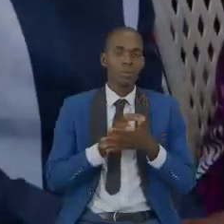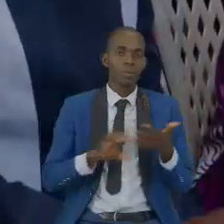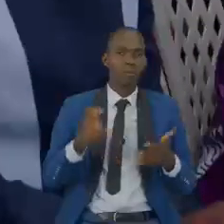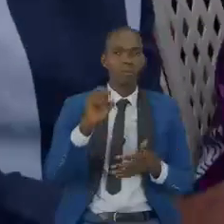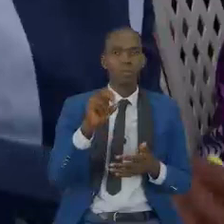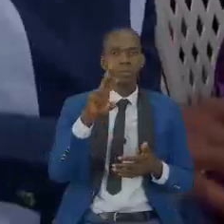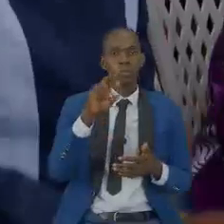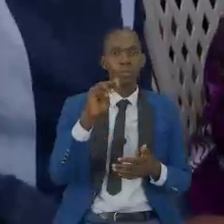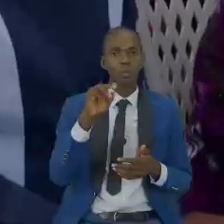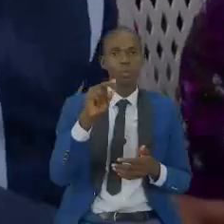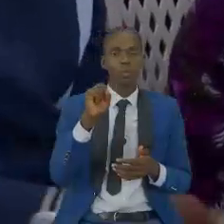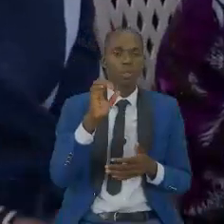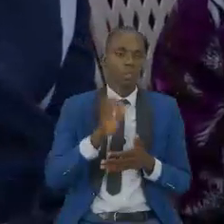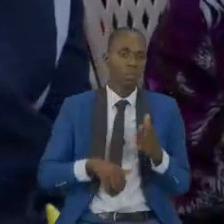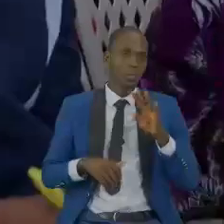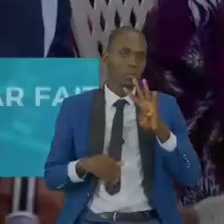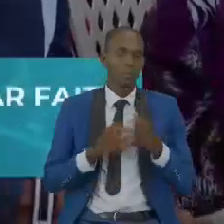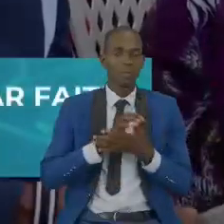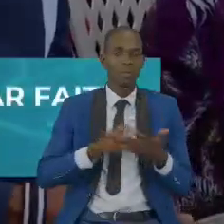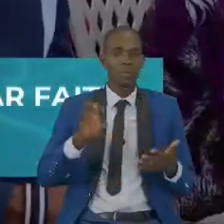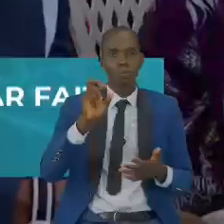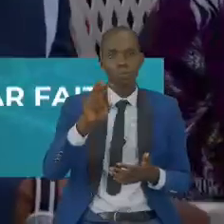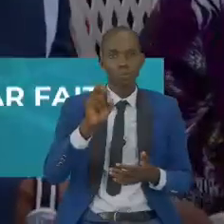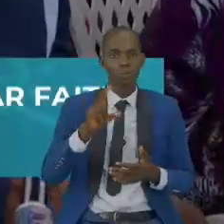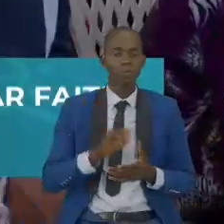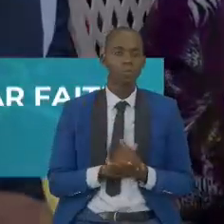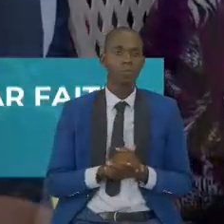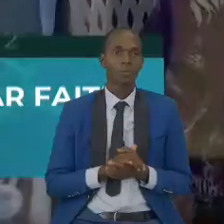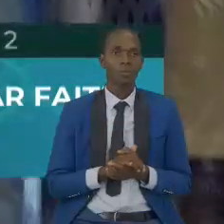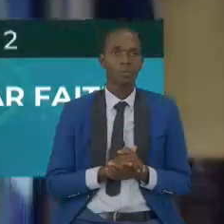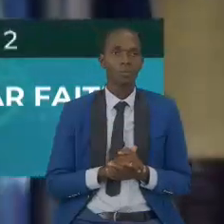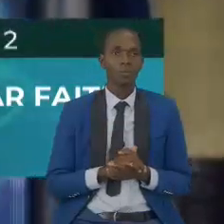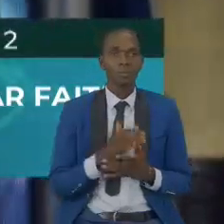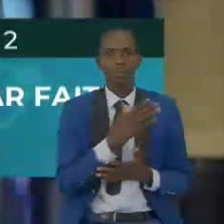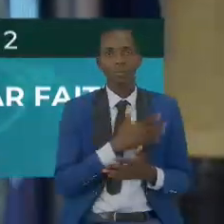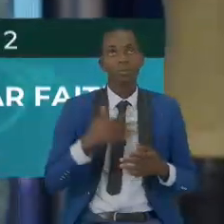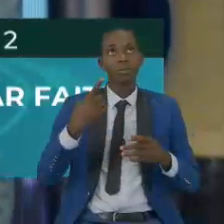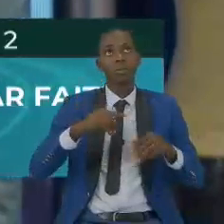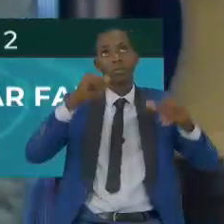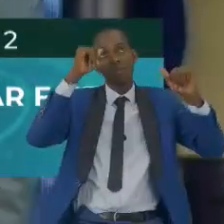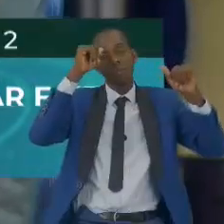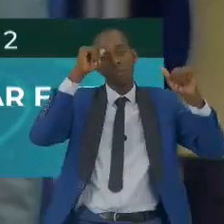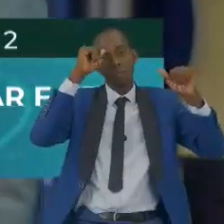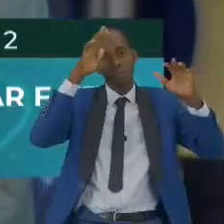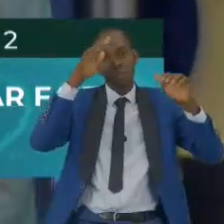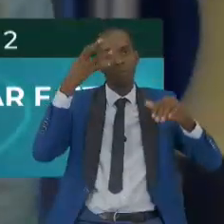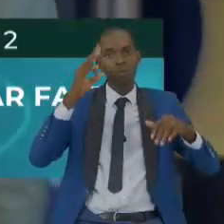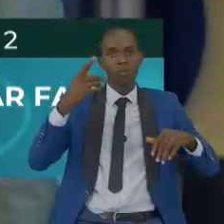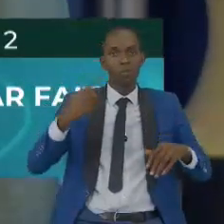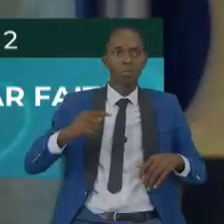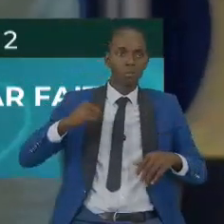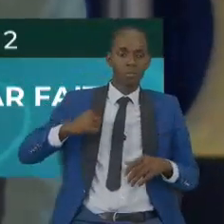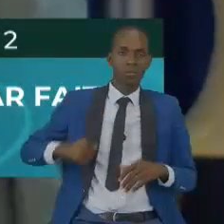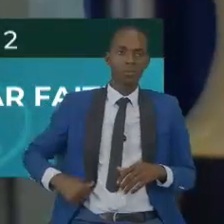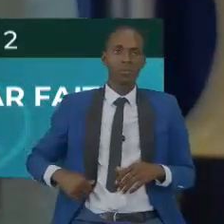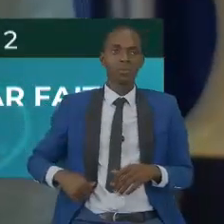12. Romans chapter 4, reading from verse 12. And the father of the circumcision,